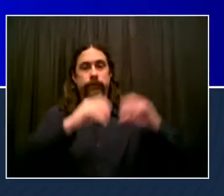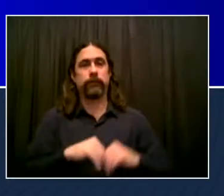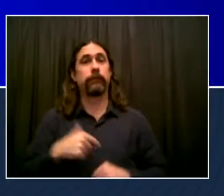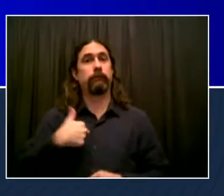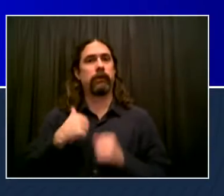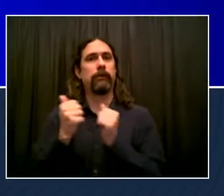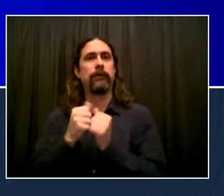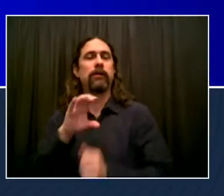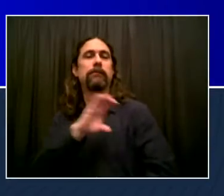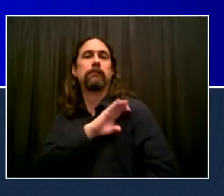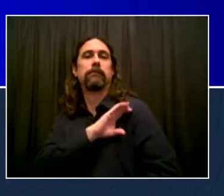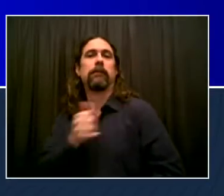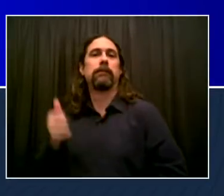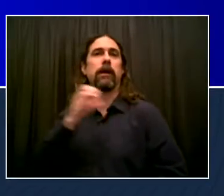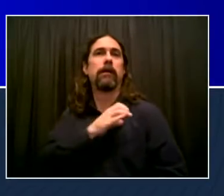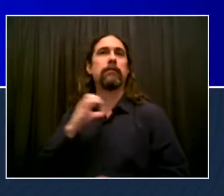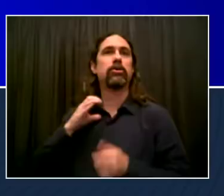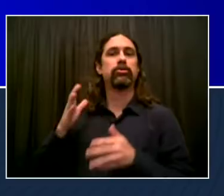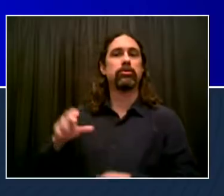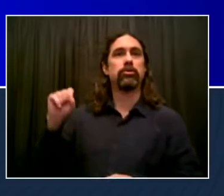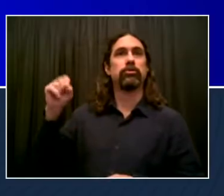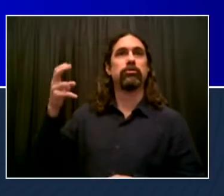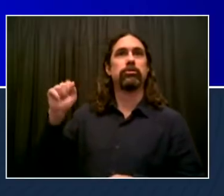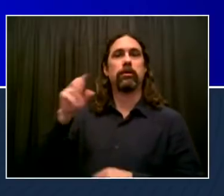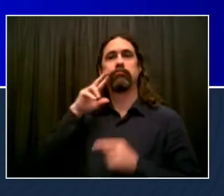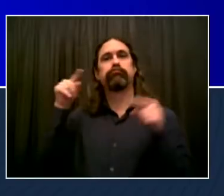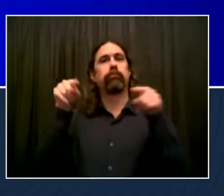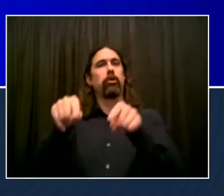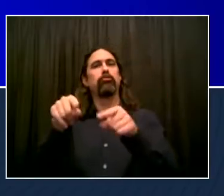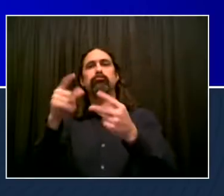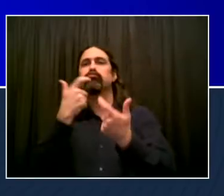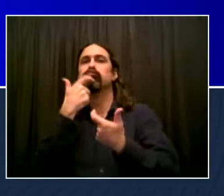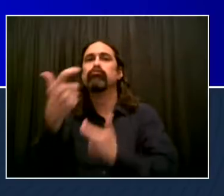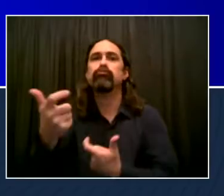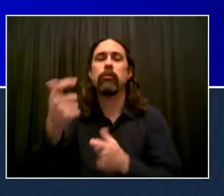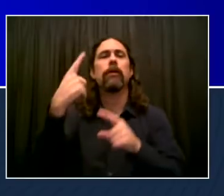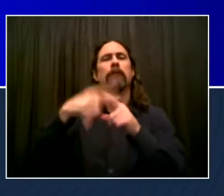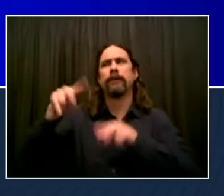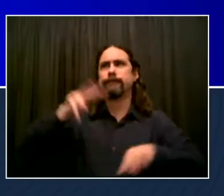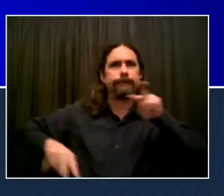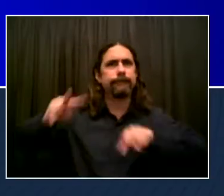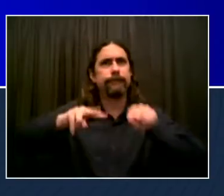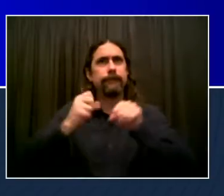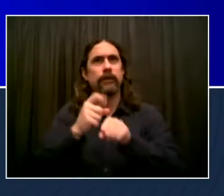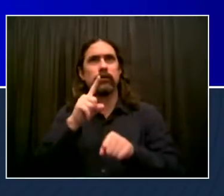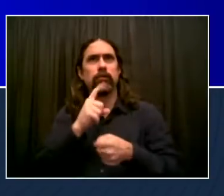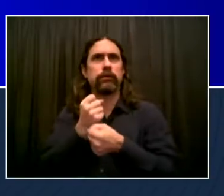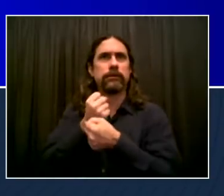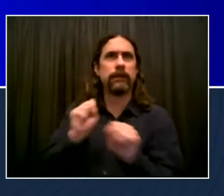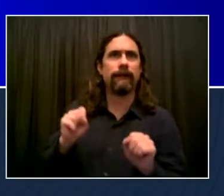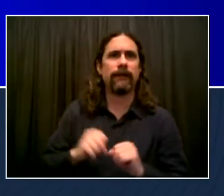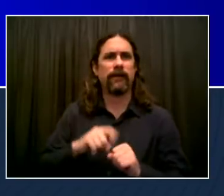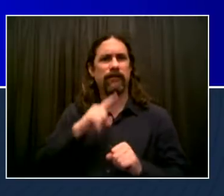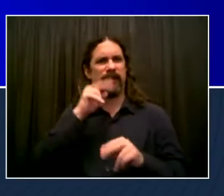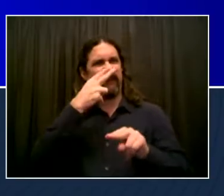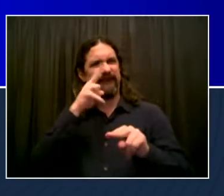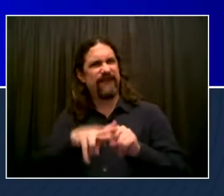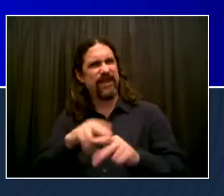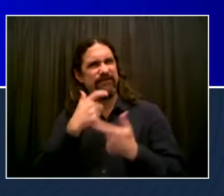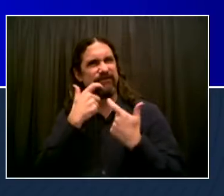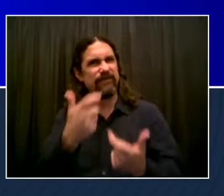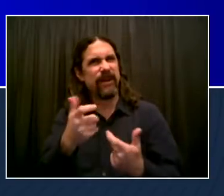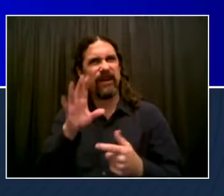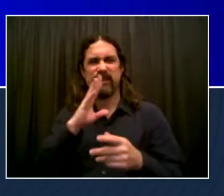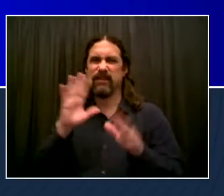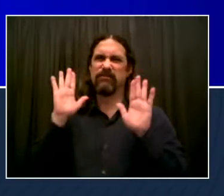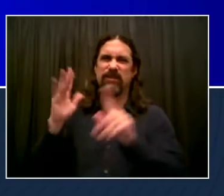by the NYPD, by all the agencies of the city government to keep everyone safe. Parade's one of the greatest events each year. But tonight is going to be great, too, with